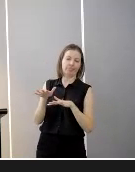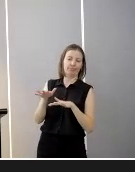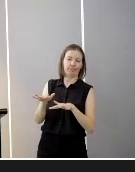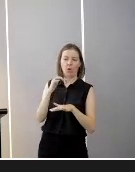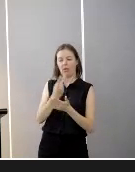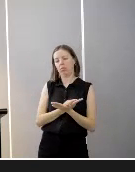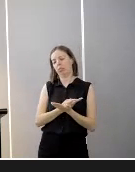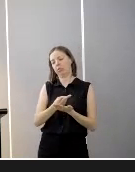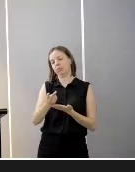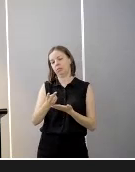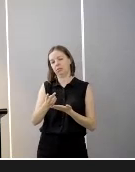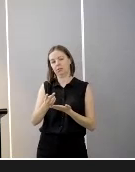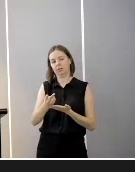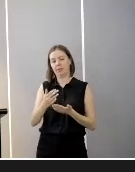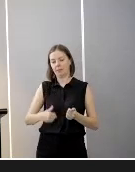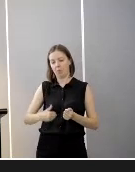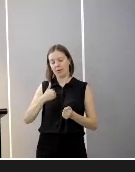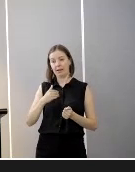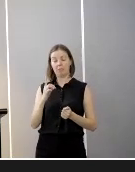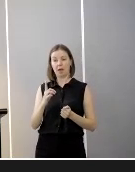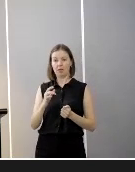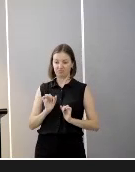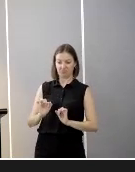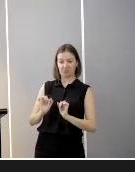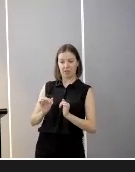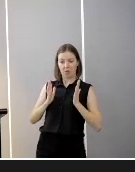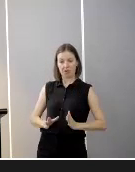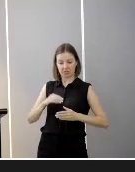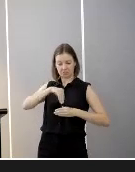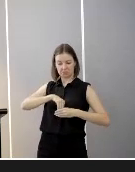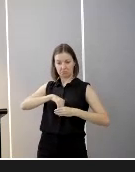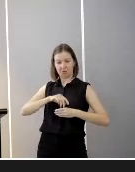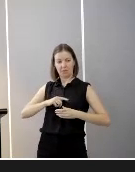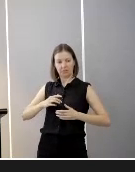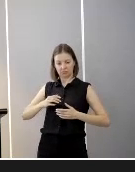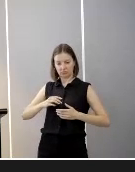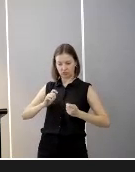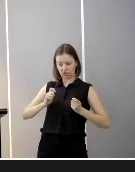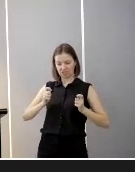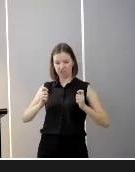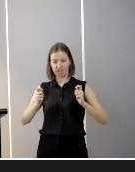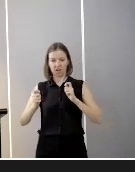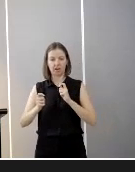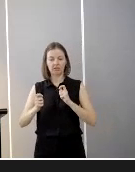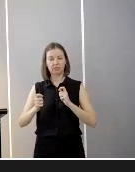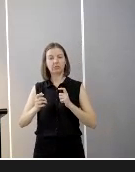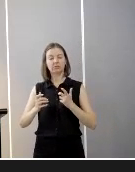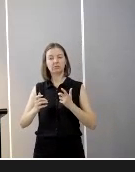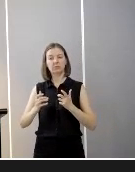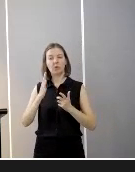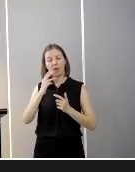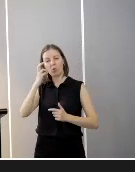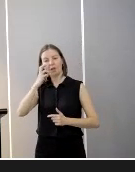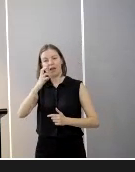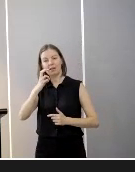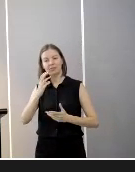in late, but that's their biology. And then kind of changes as we get older to be a bit more morning-like. And people fall kind of